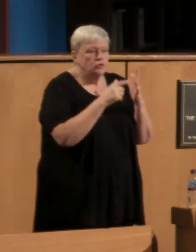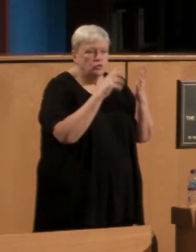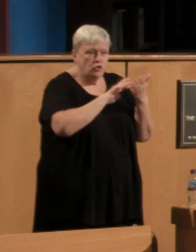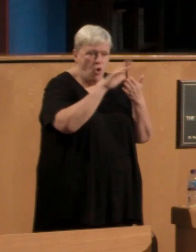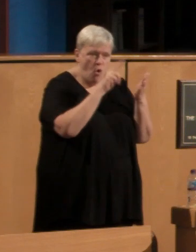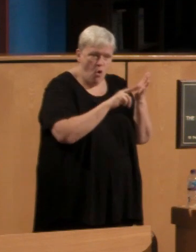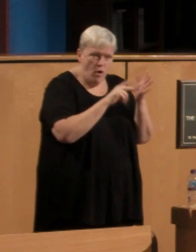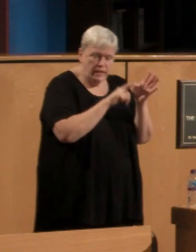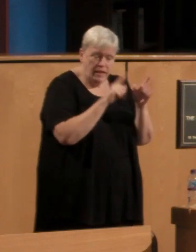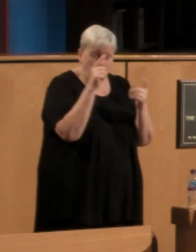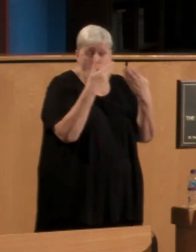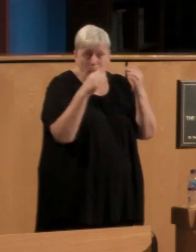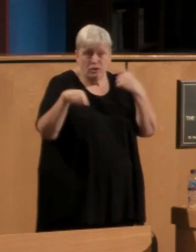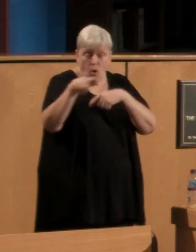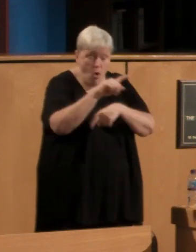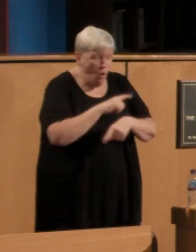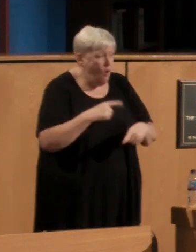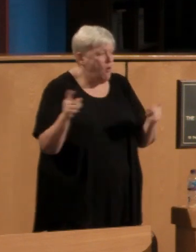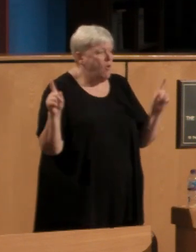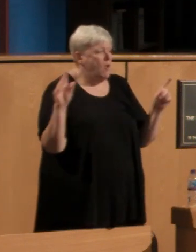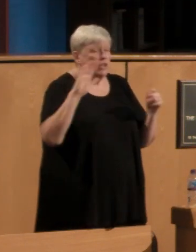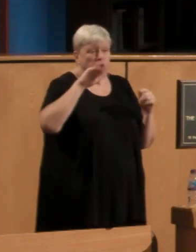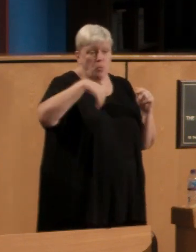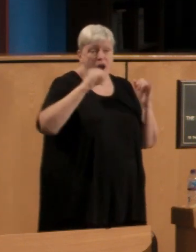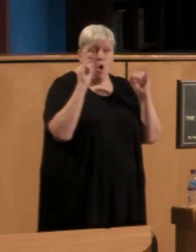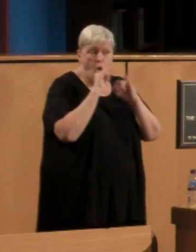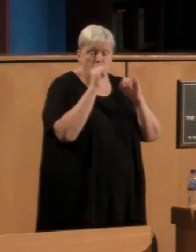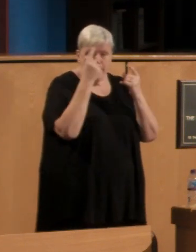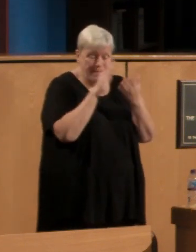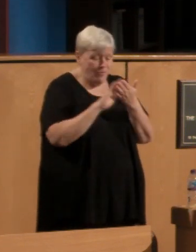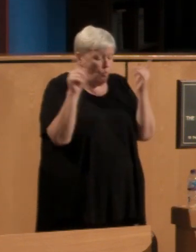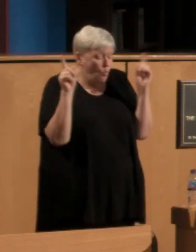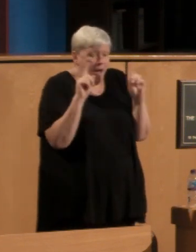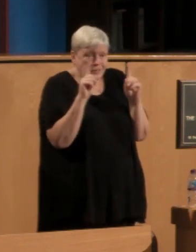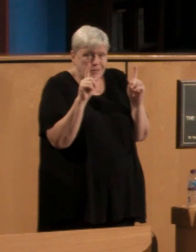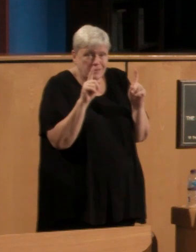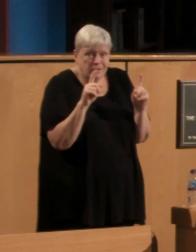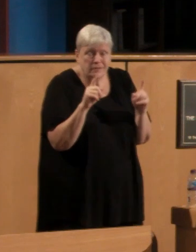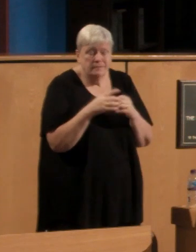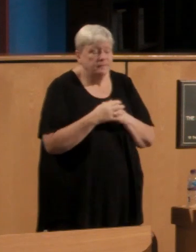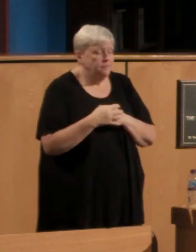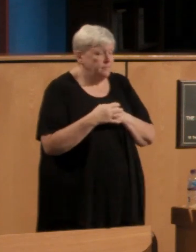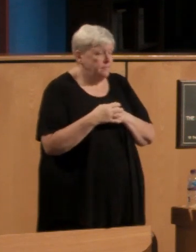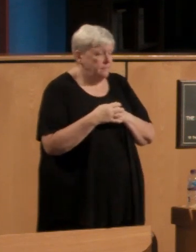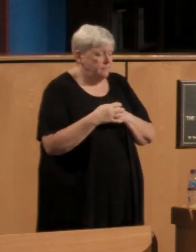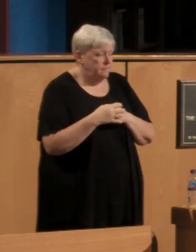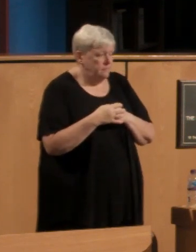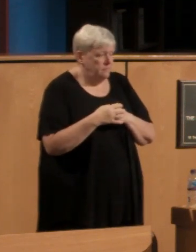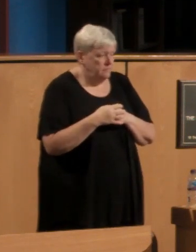the panelists. What does queer horror mean to you, and how does your work address queerness?